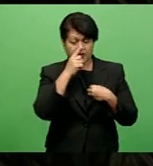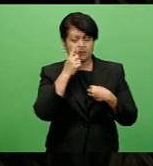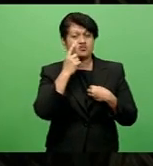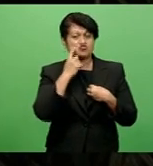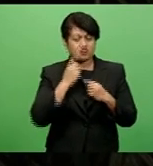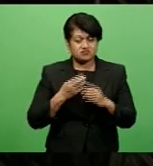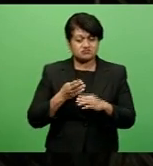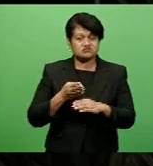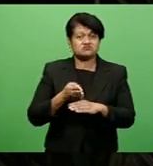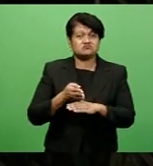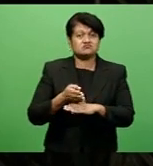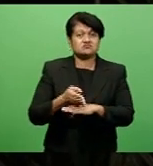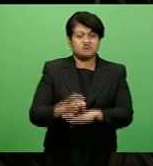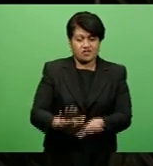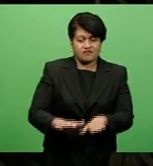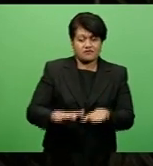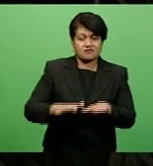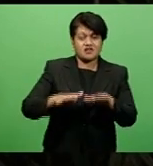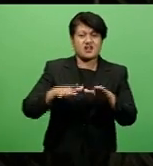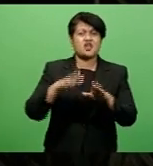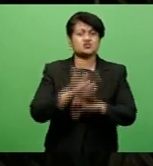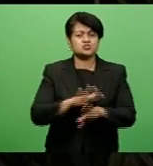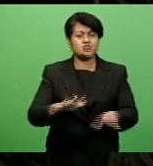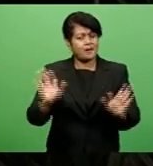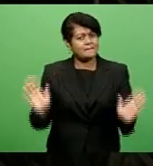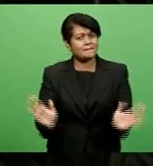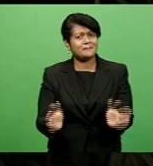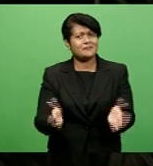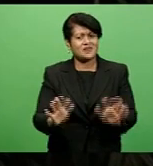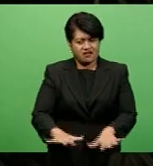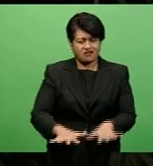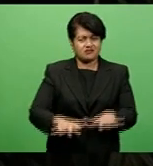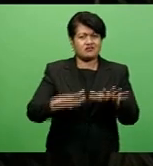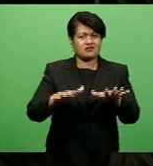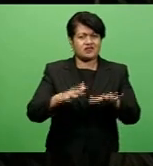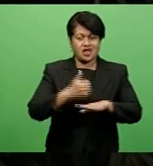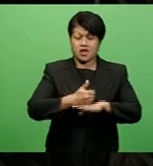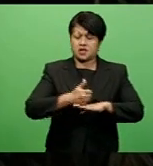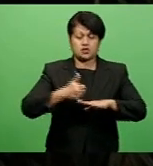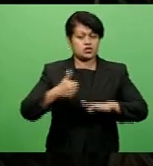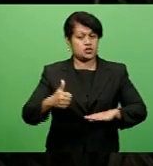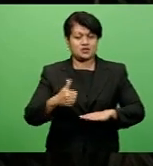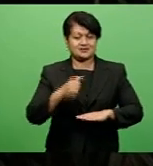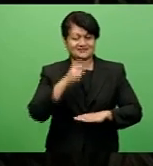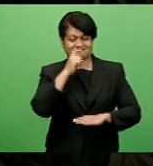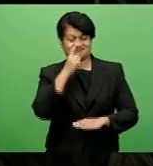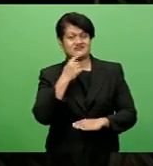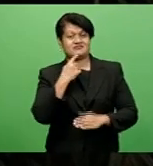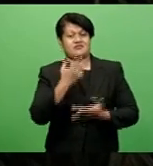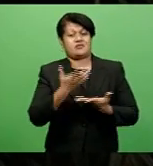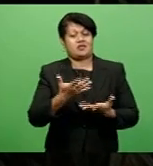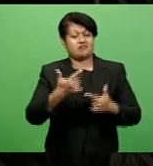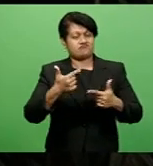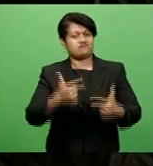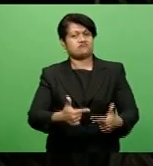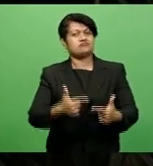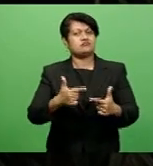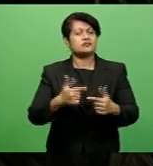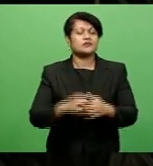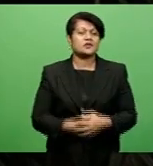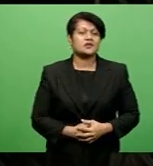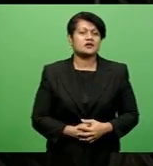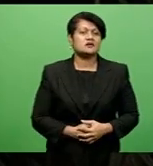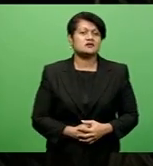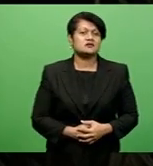flooded areas and children playing in floodwaters. Authorities cannot stress enough for Fijians to refrain from this.